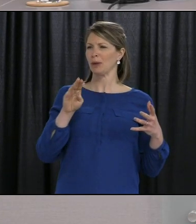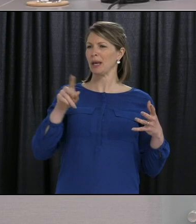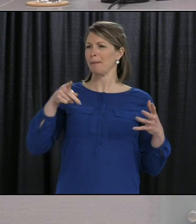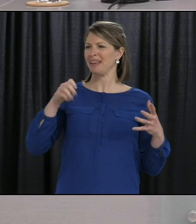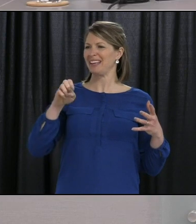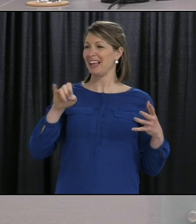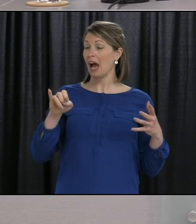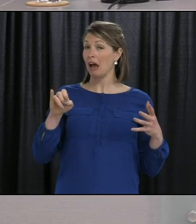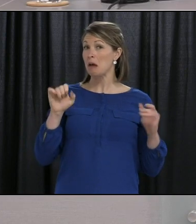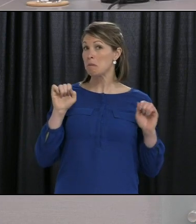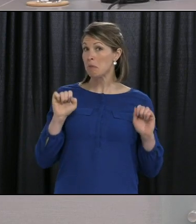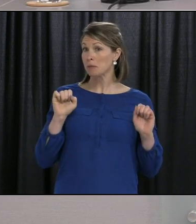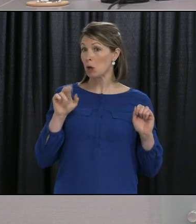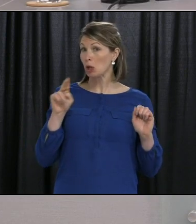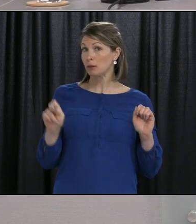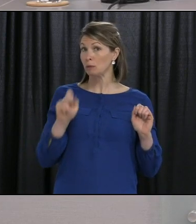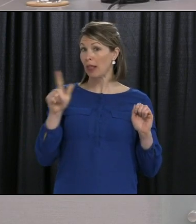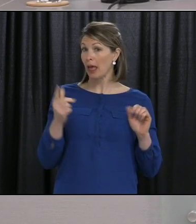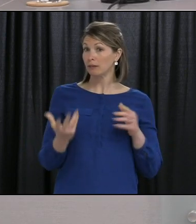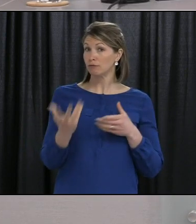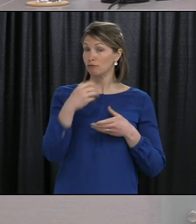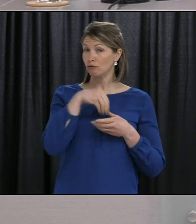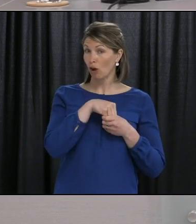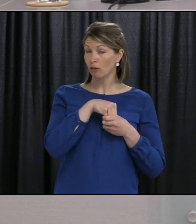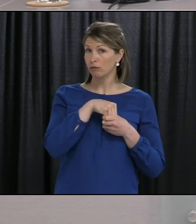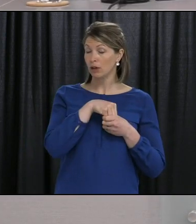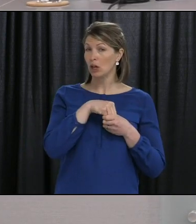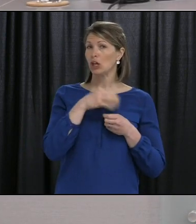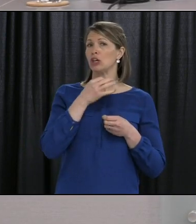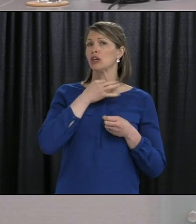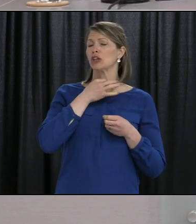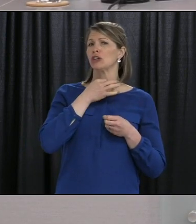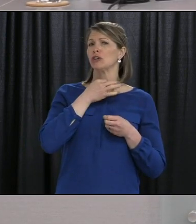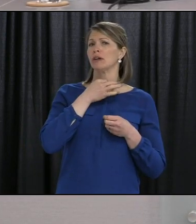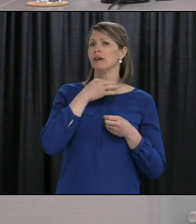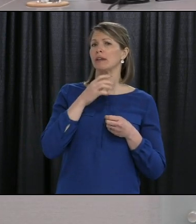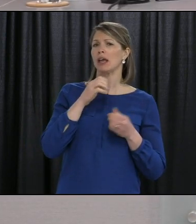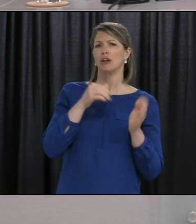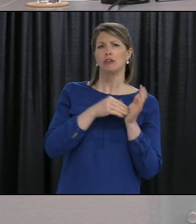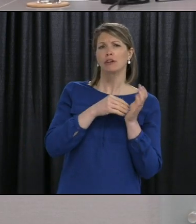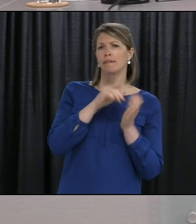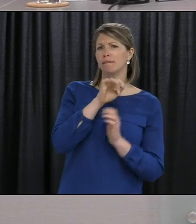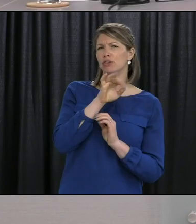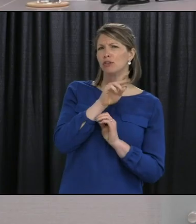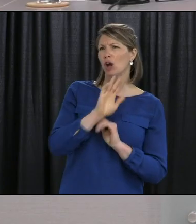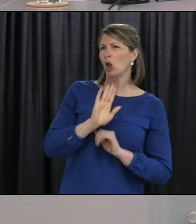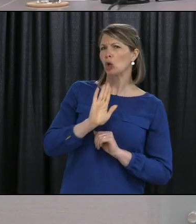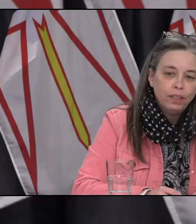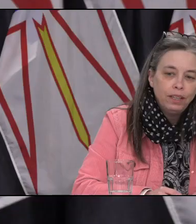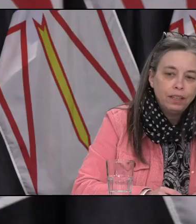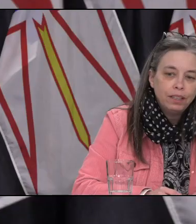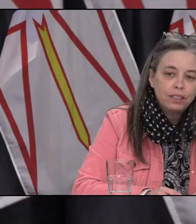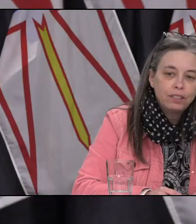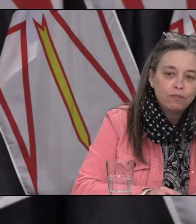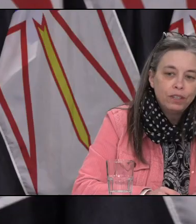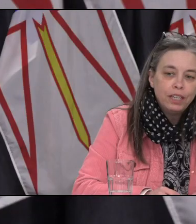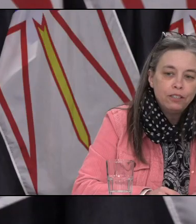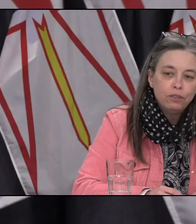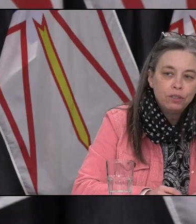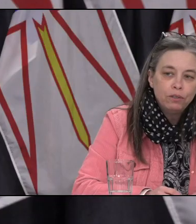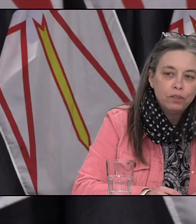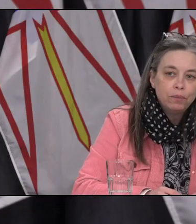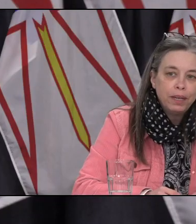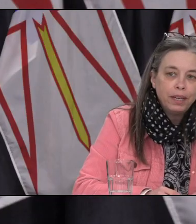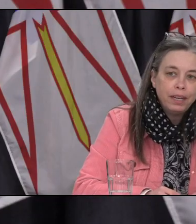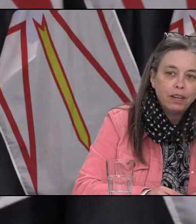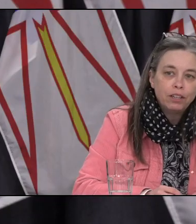is saying that we'll follow health officials' recommendations on this. So, what do you think of the idea? So I think it's really